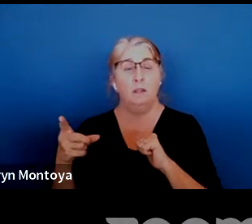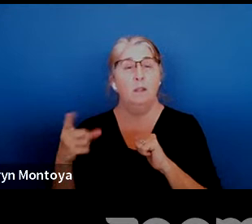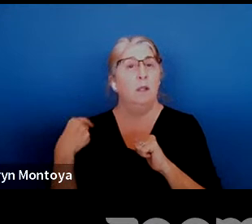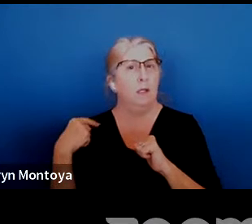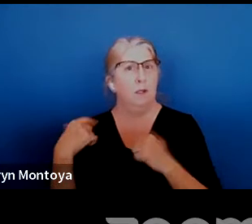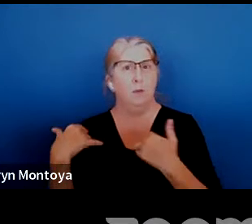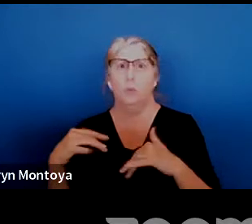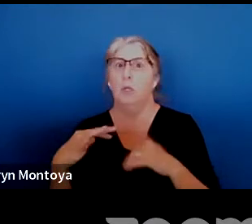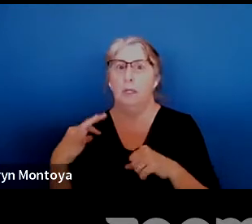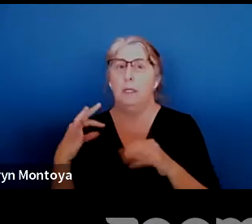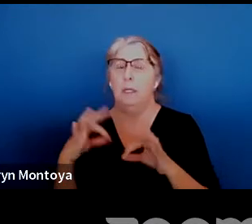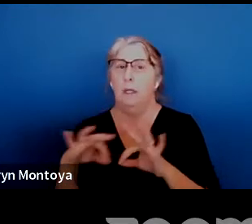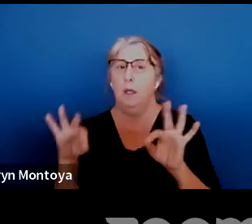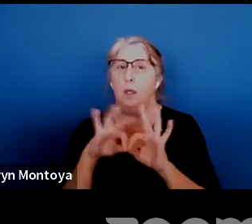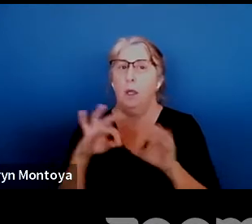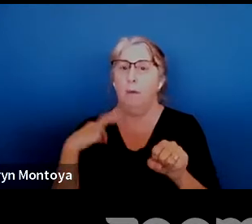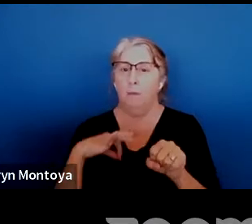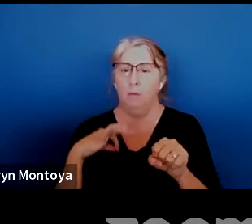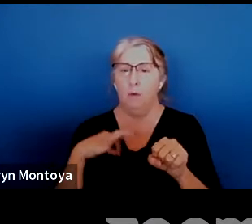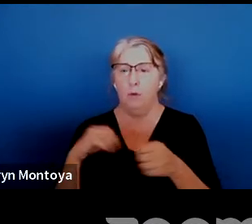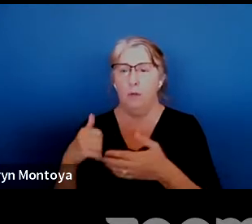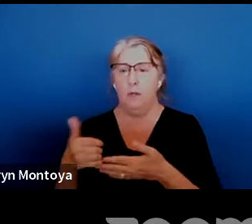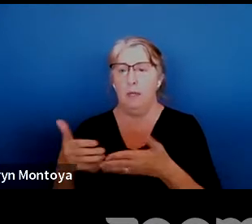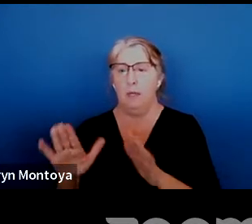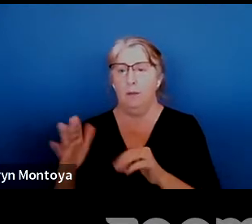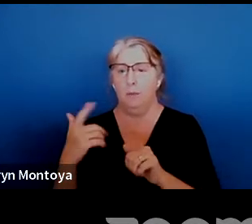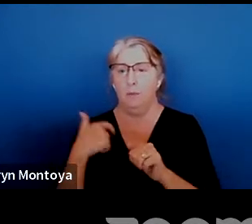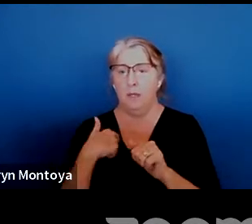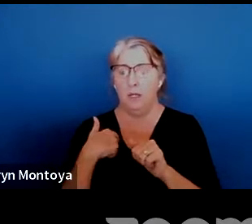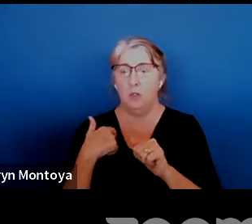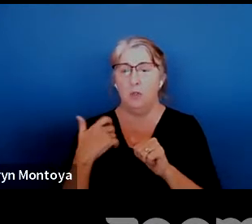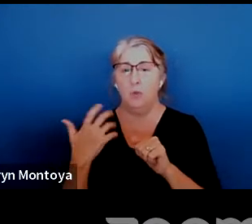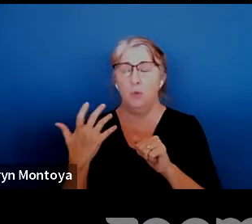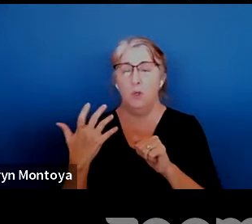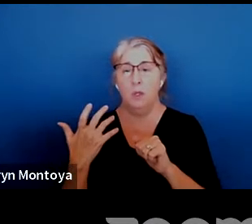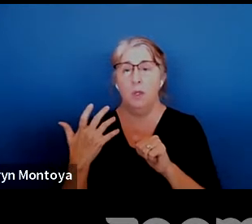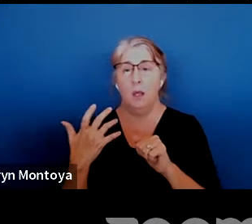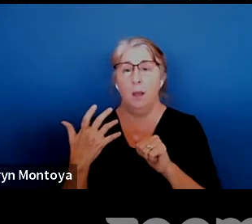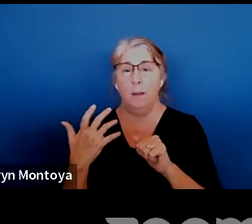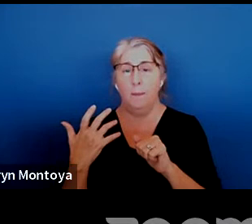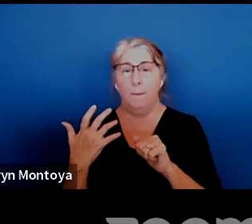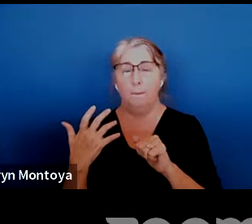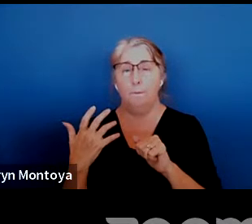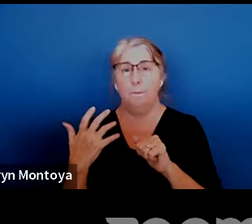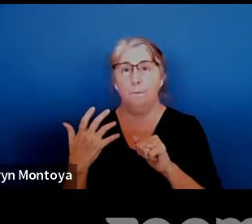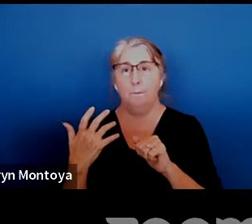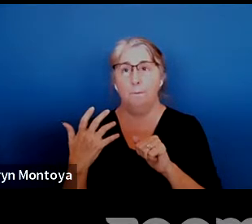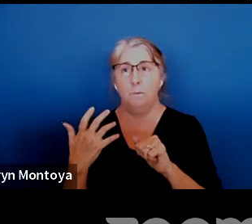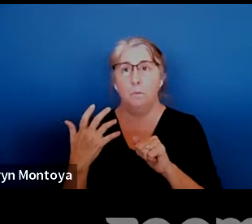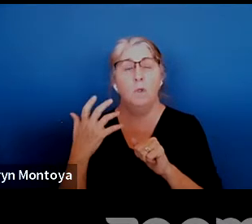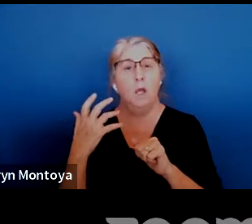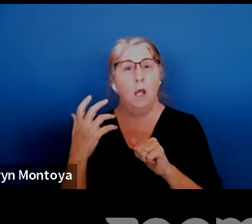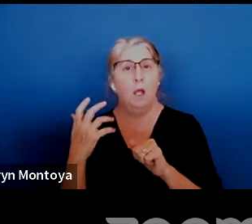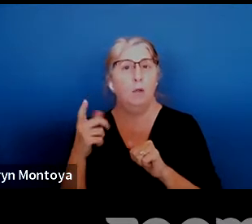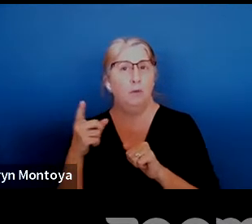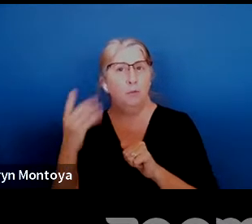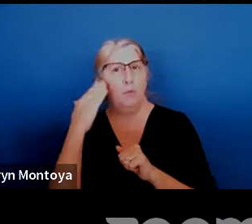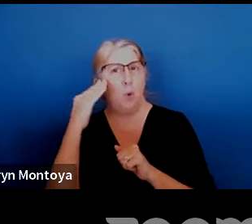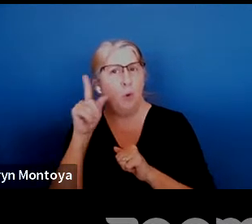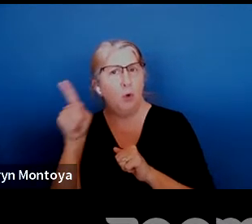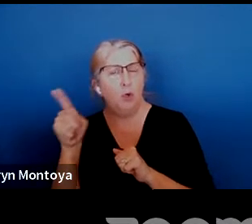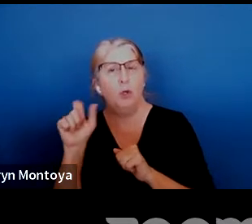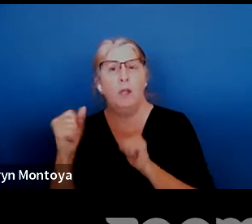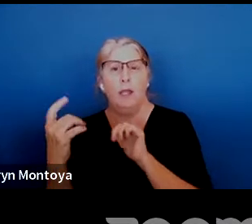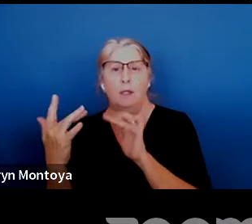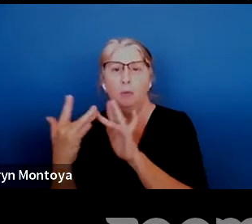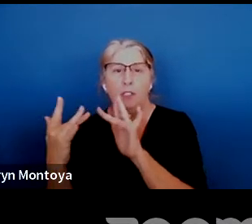helpful. Just able to meet here through means, and I can reach out to her if I have questions on